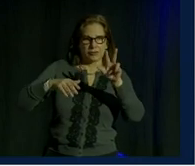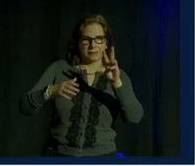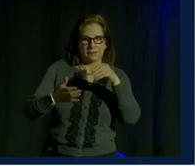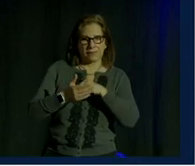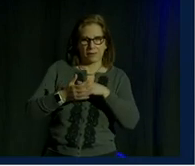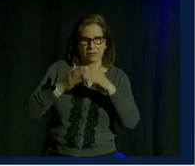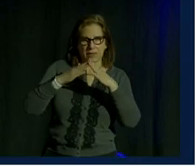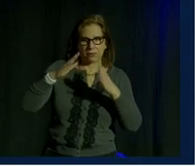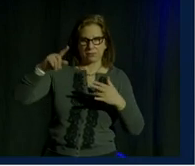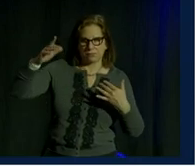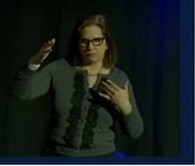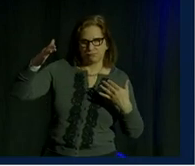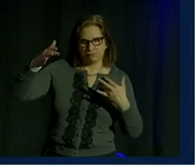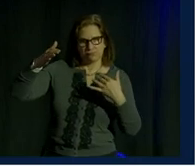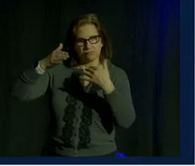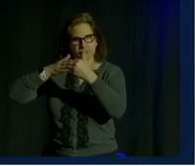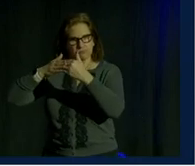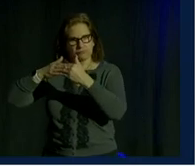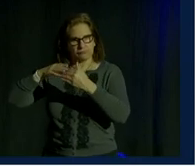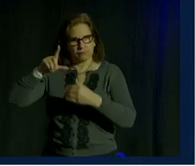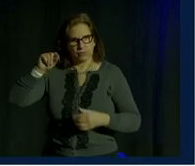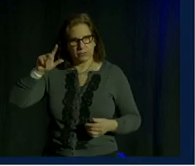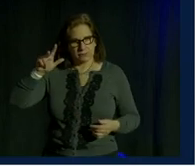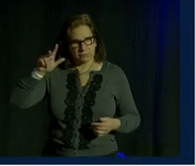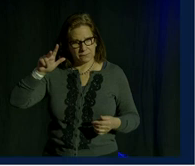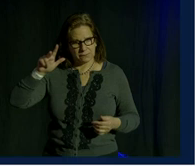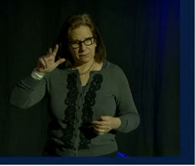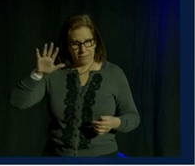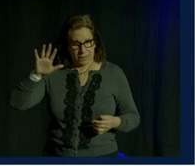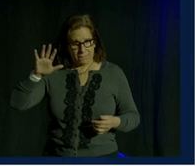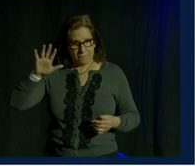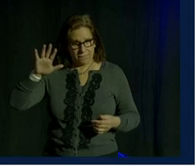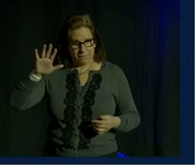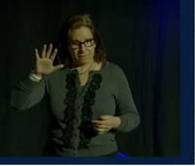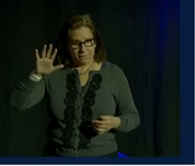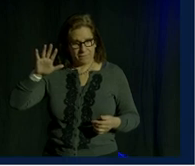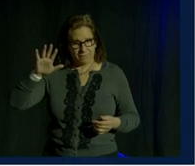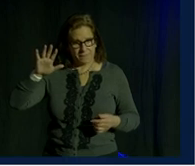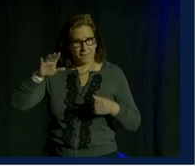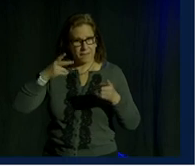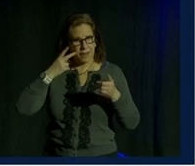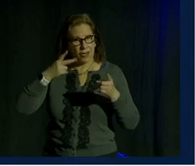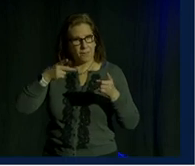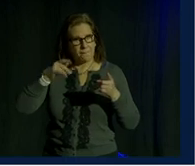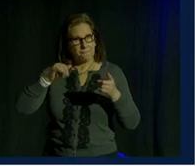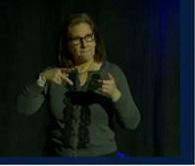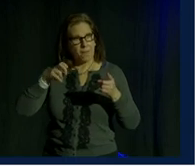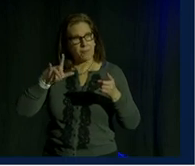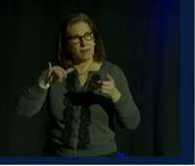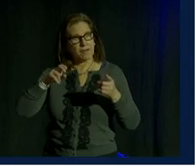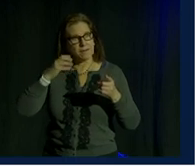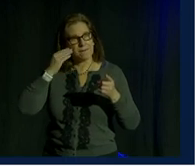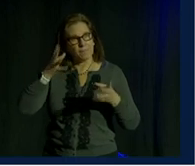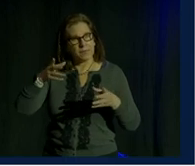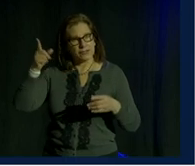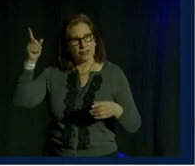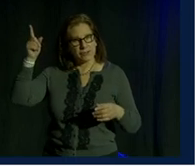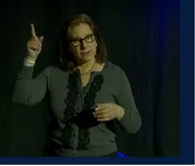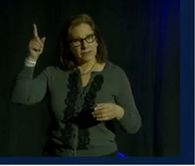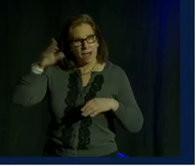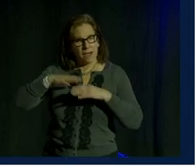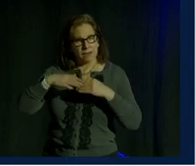housing. And when you look at our pipeline, we think we're well on the way to reaching